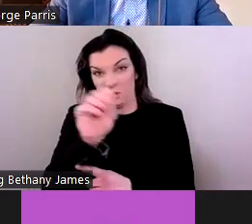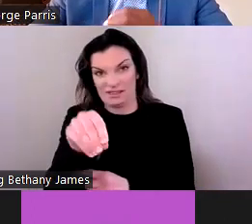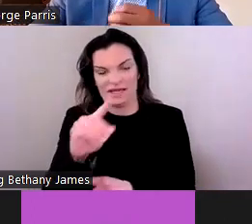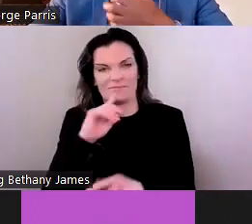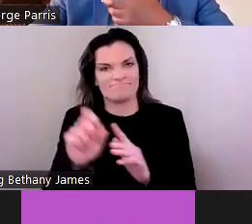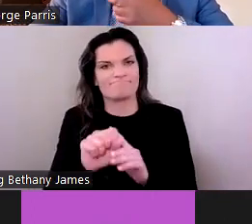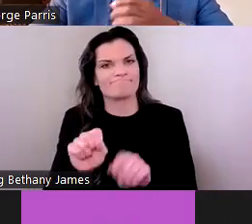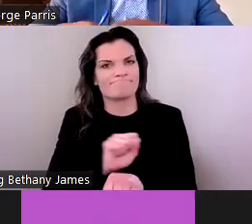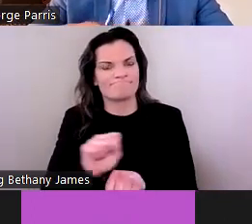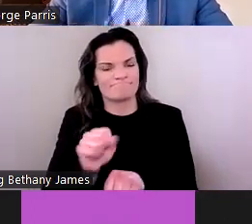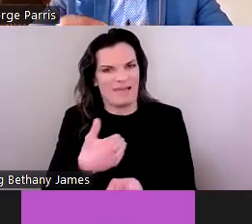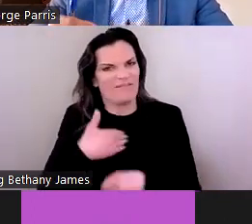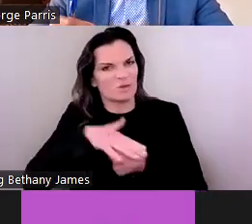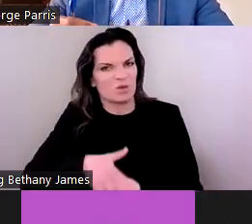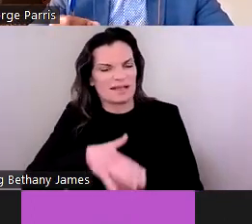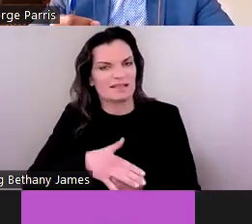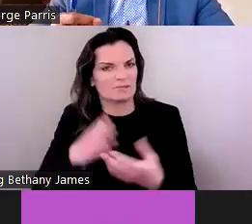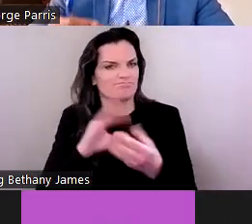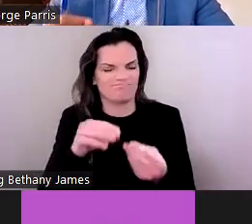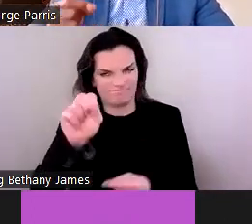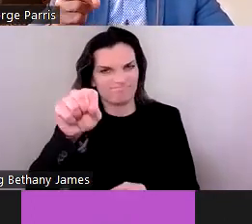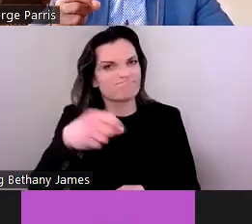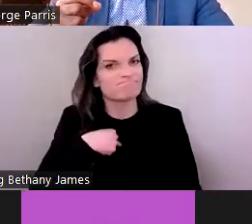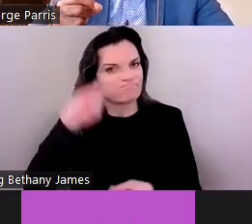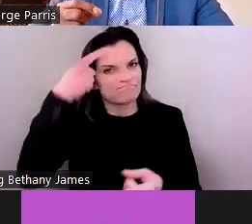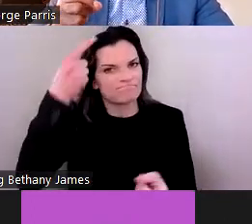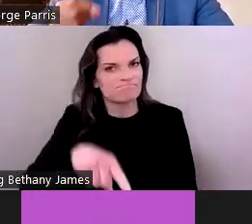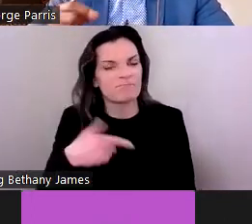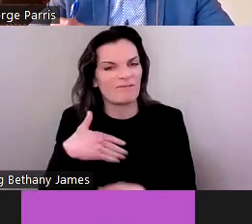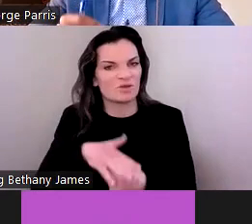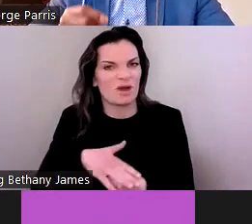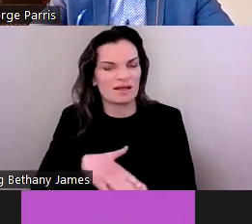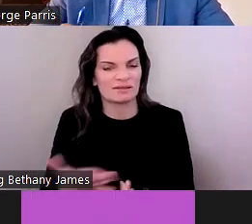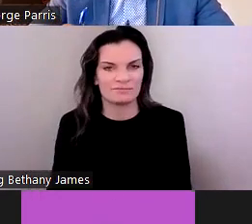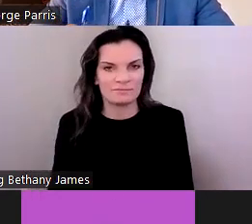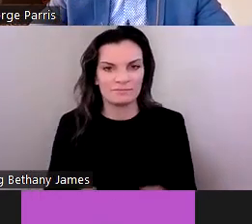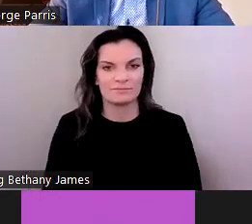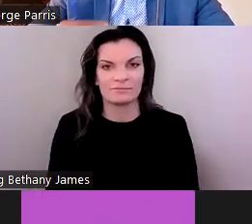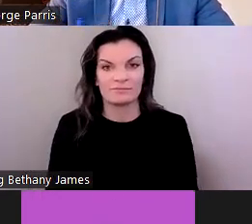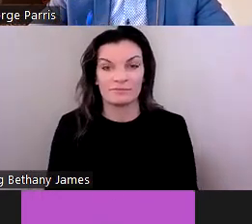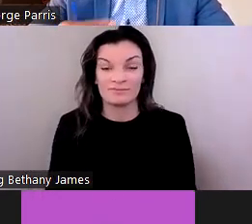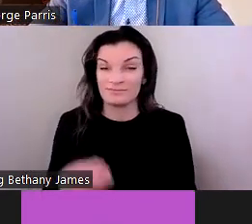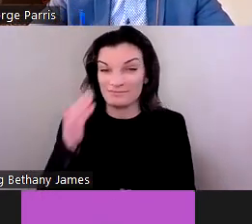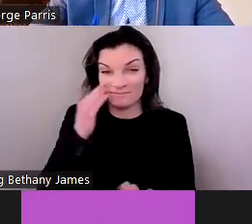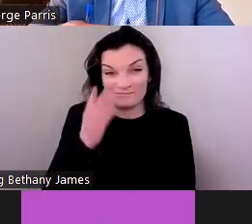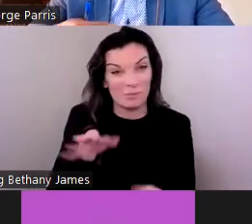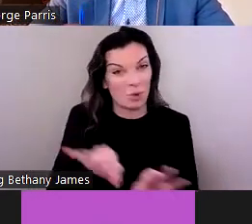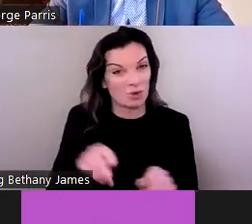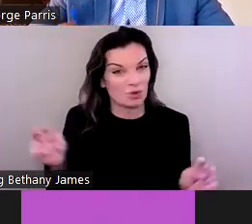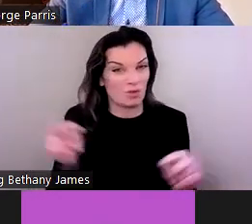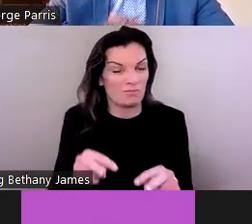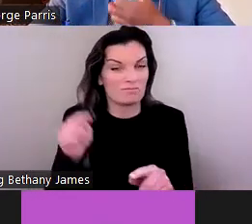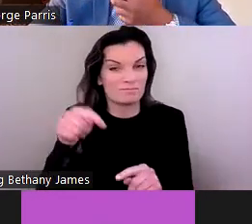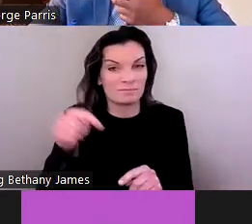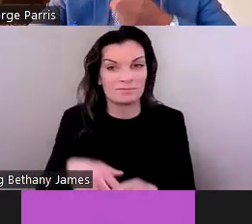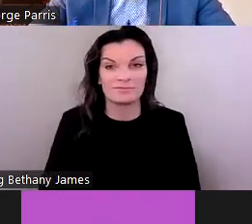year. Again, these are these are things we need to look at because again, these are not